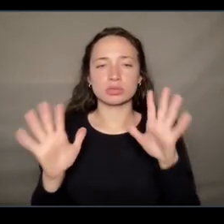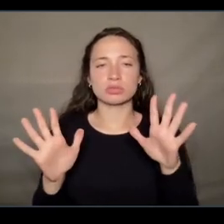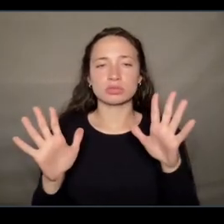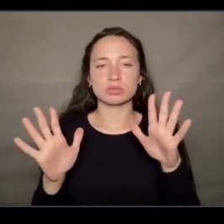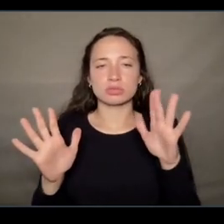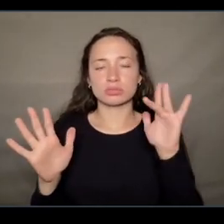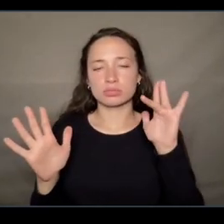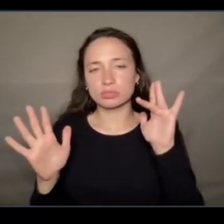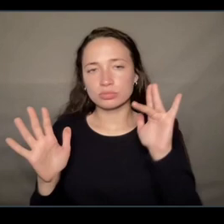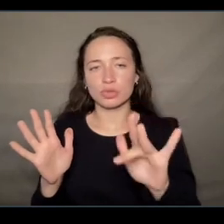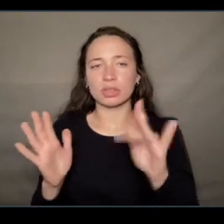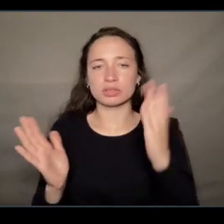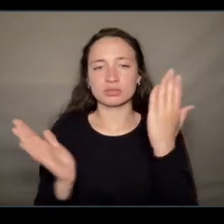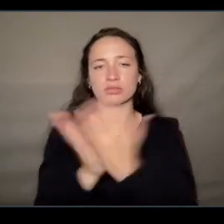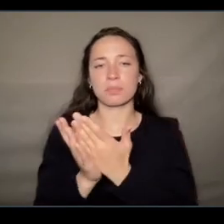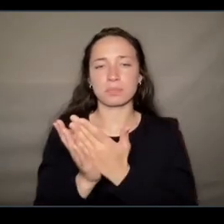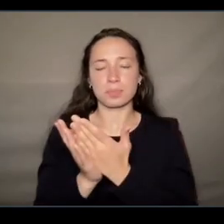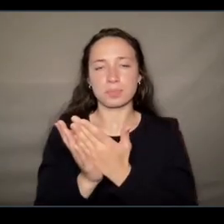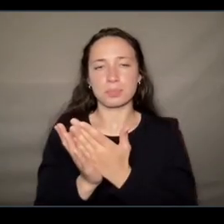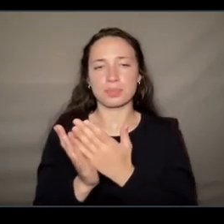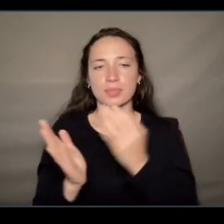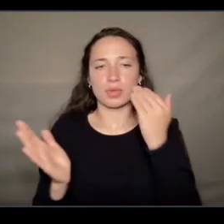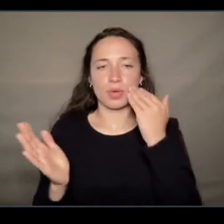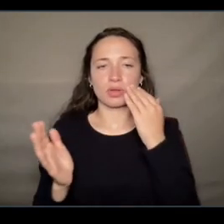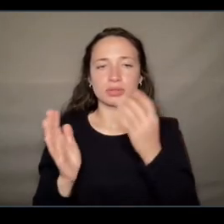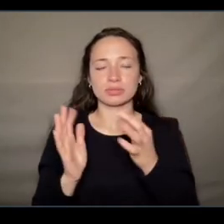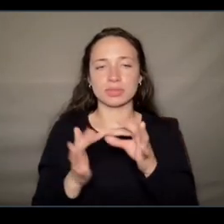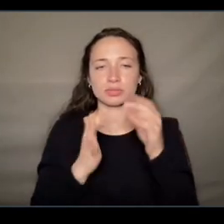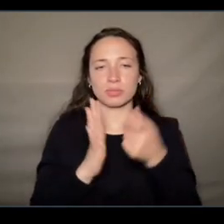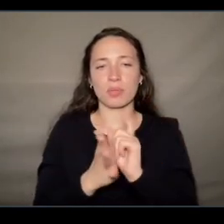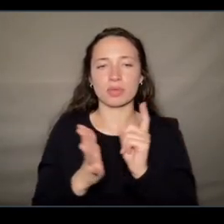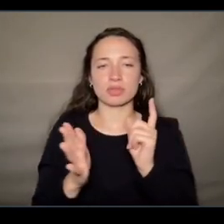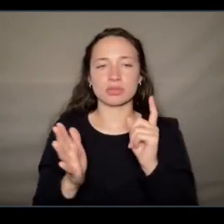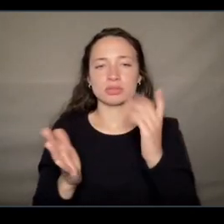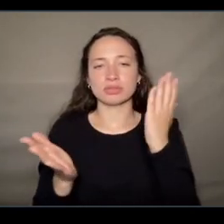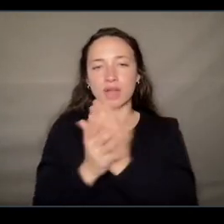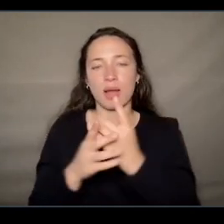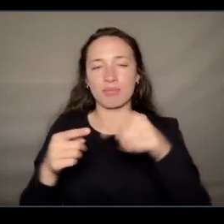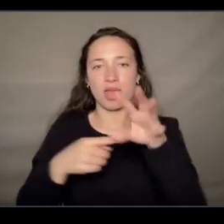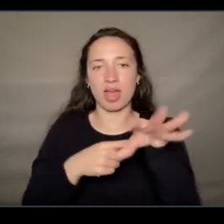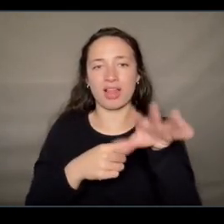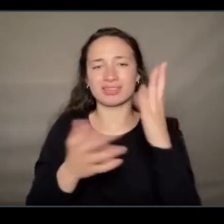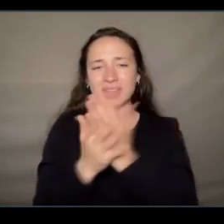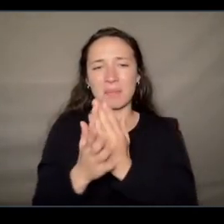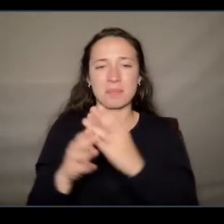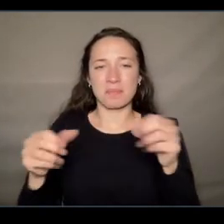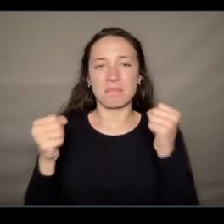just press stop, you know, on a special moment, you know, stop the tape running,